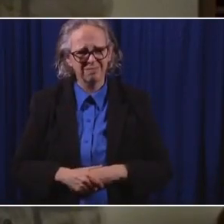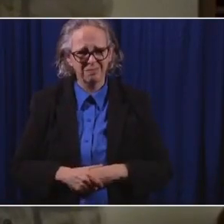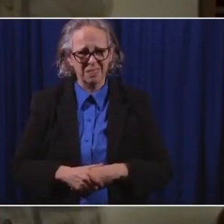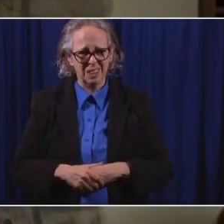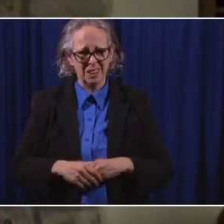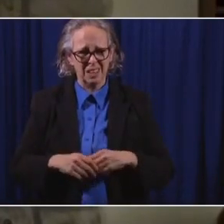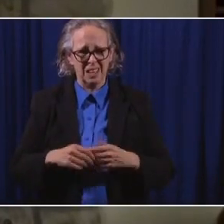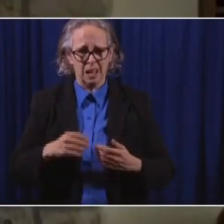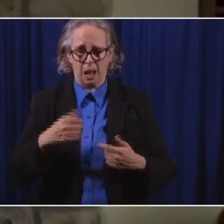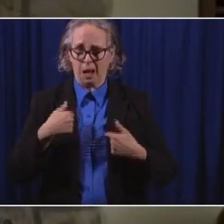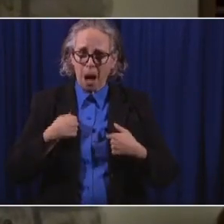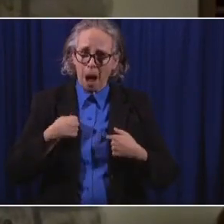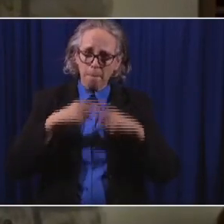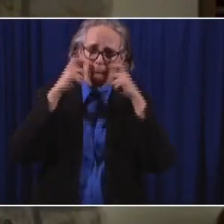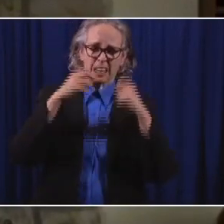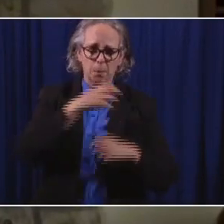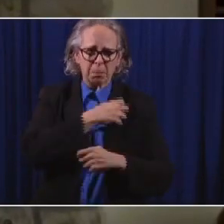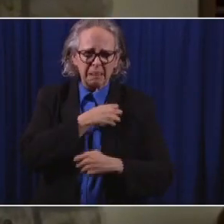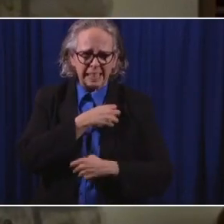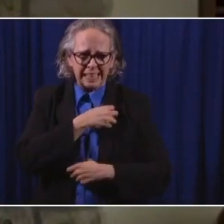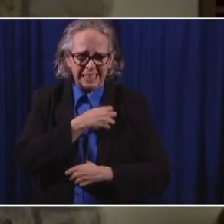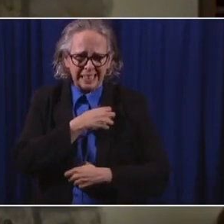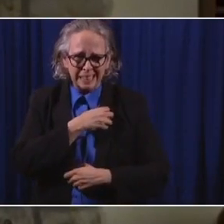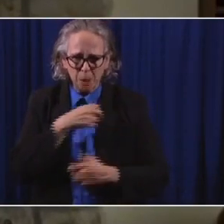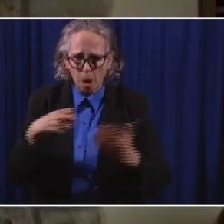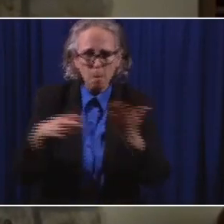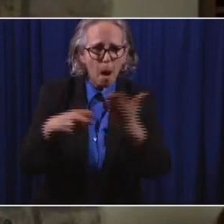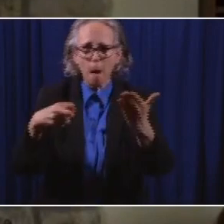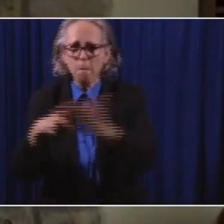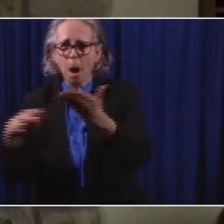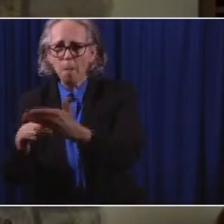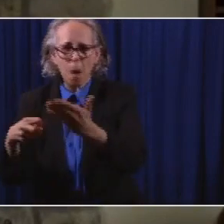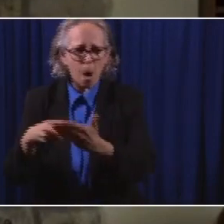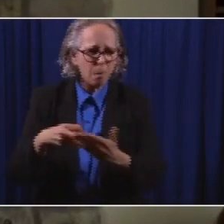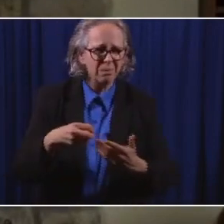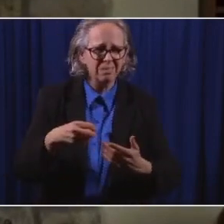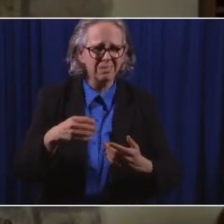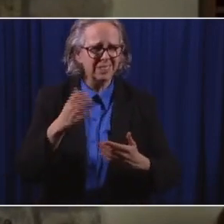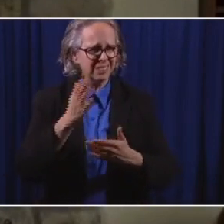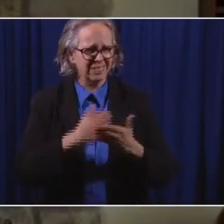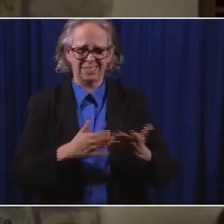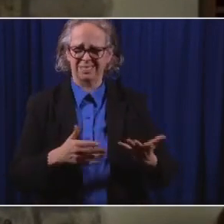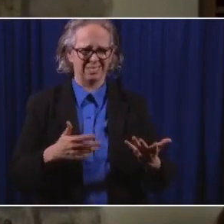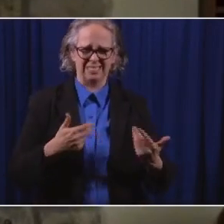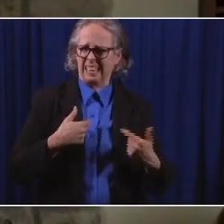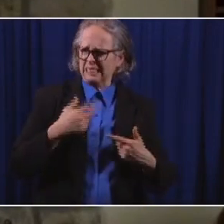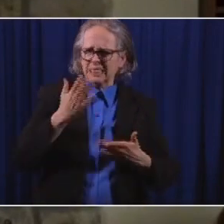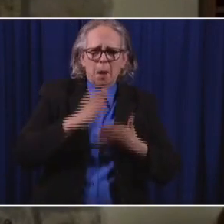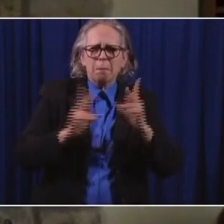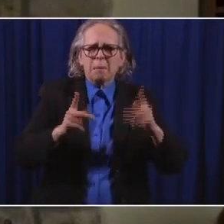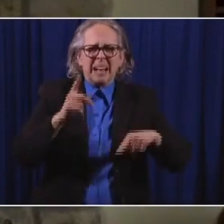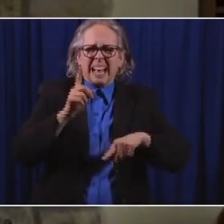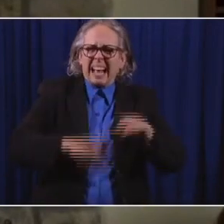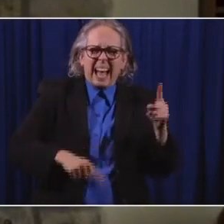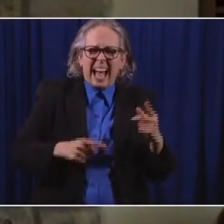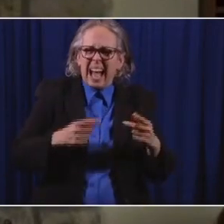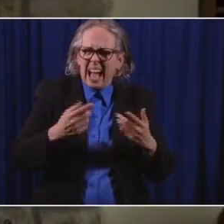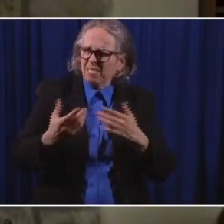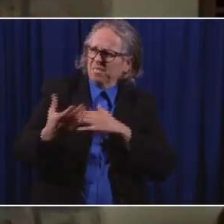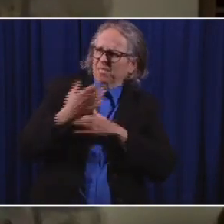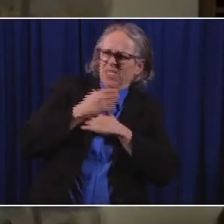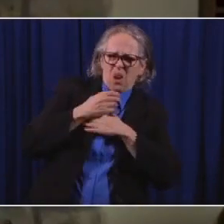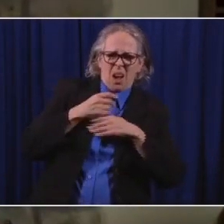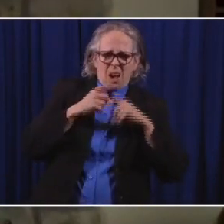departments that obviously don't want to enforce that. Health departments overrun with work and really not in a position to do that. So